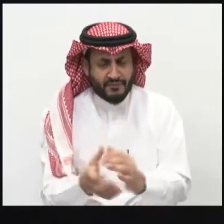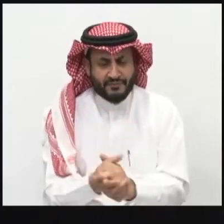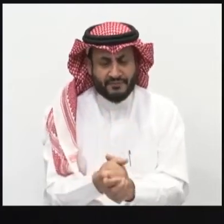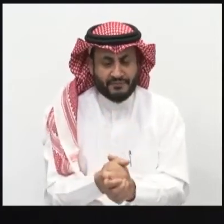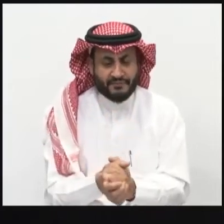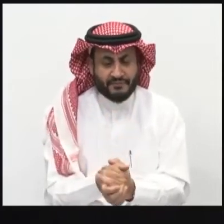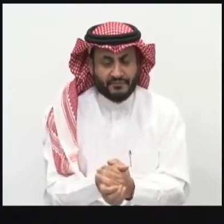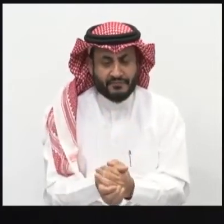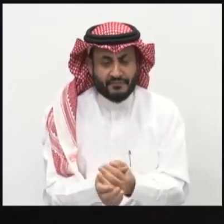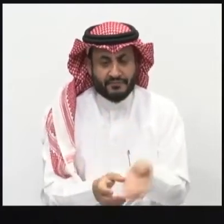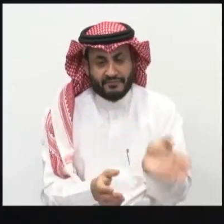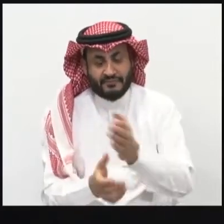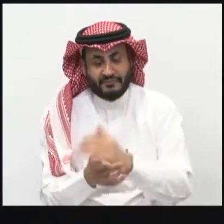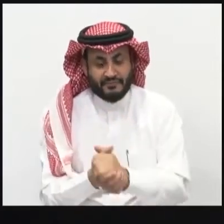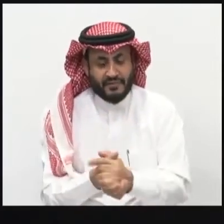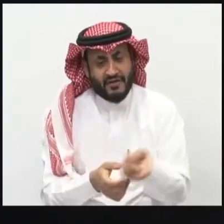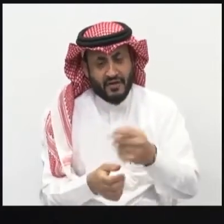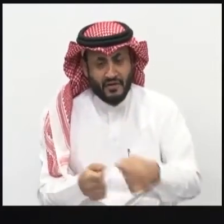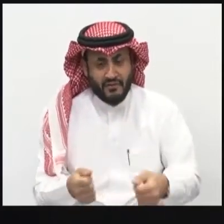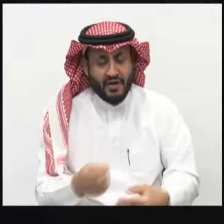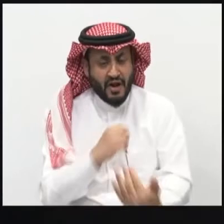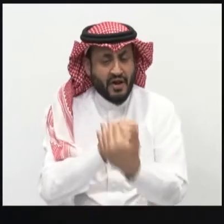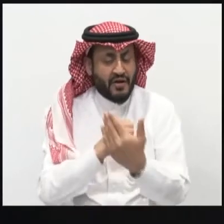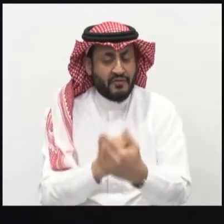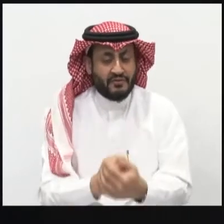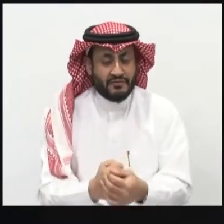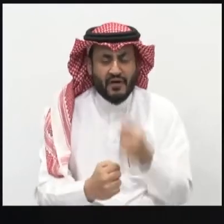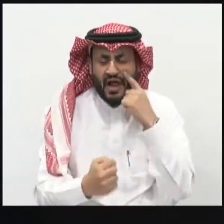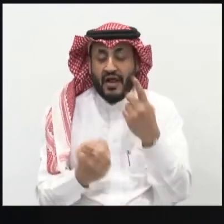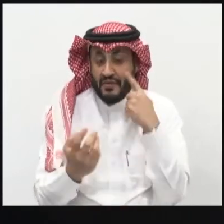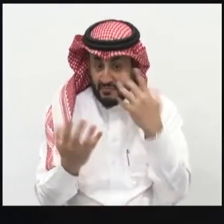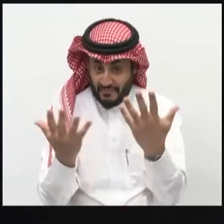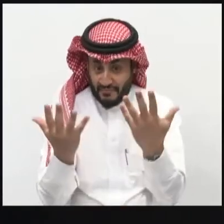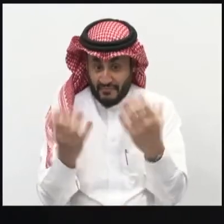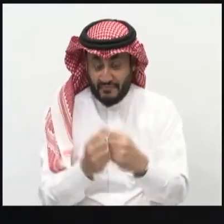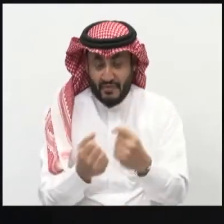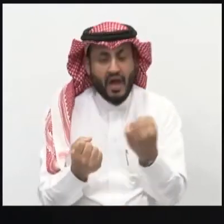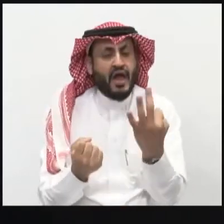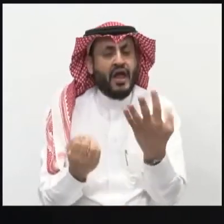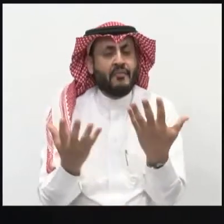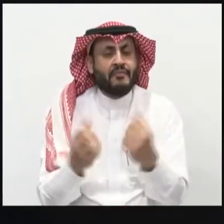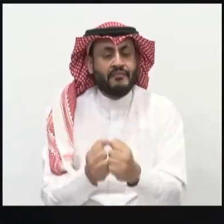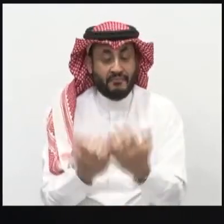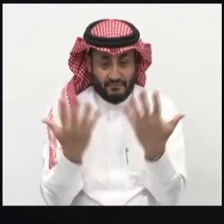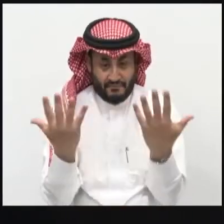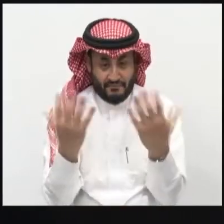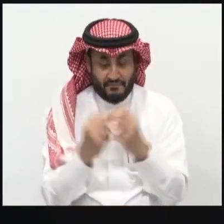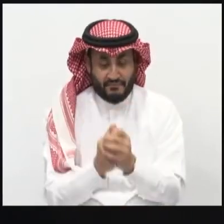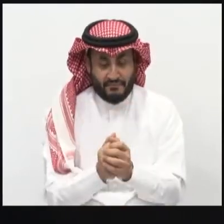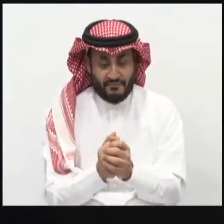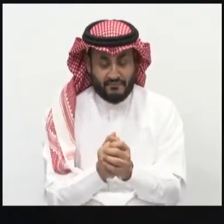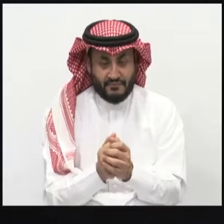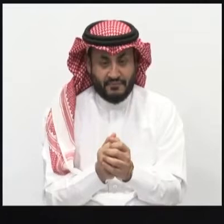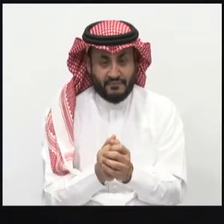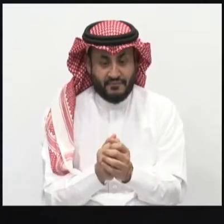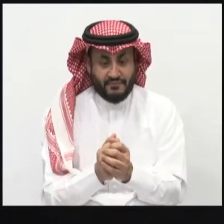1, 2, 3, 4, 5, right? We've also learned to count by, show me both your hands. How many fingers do you have? 10. We have also